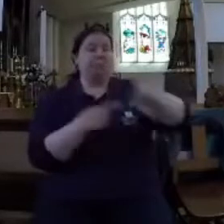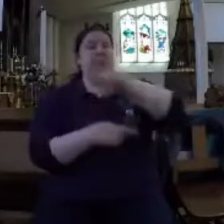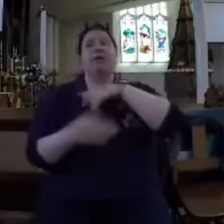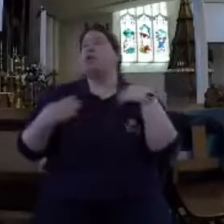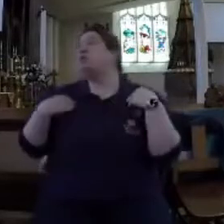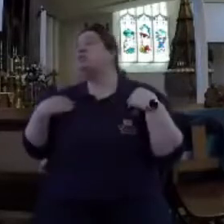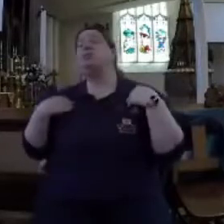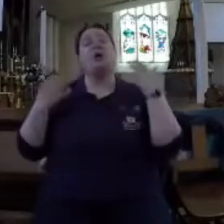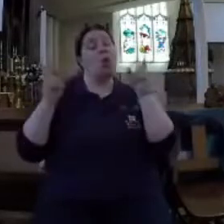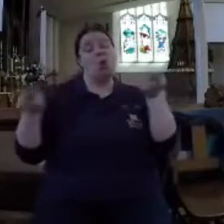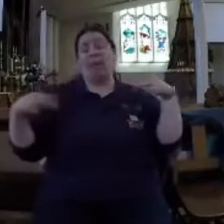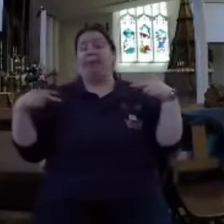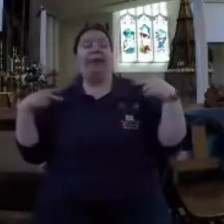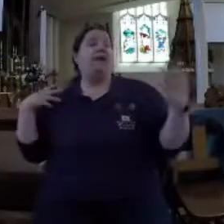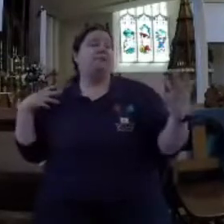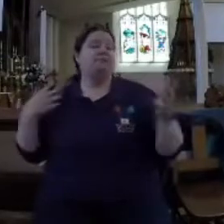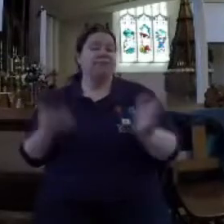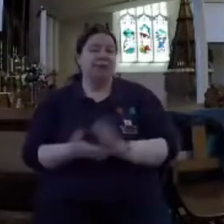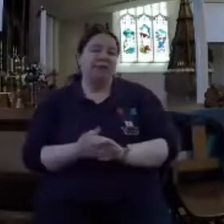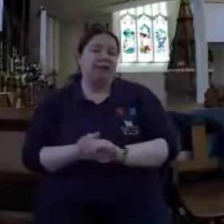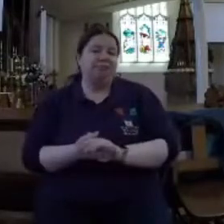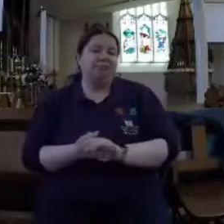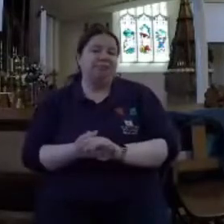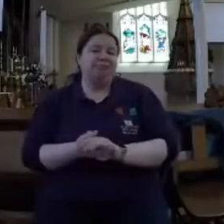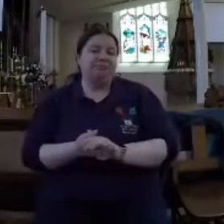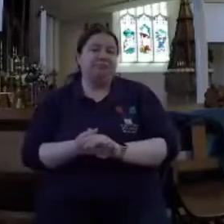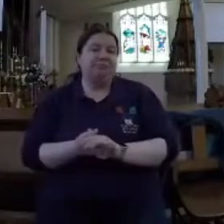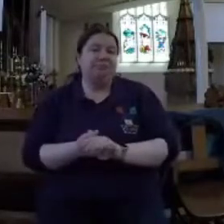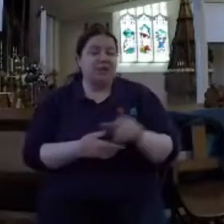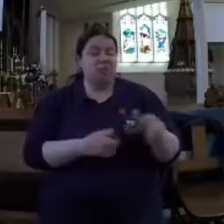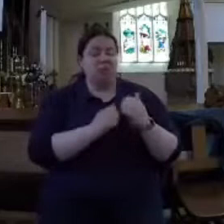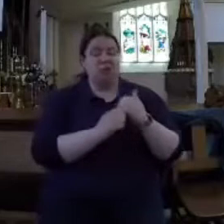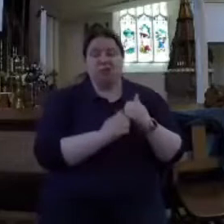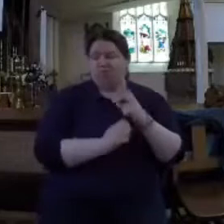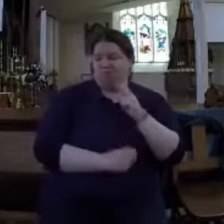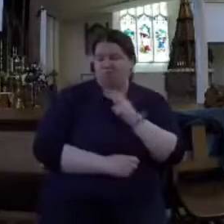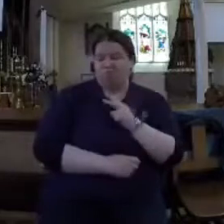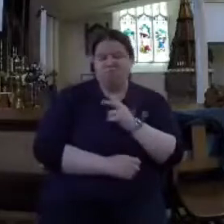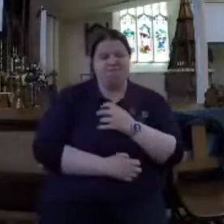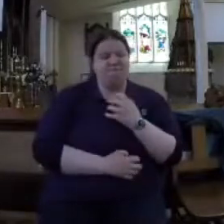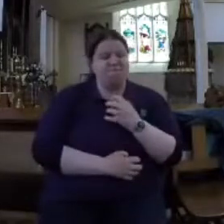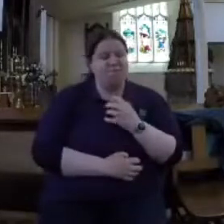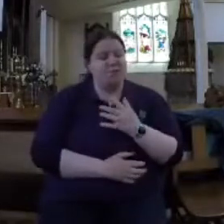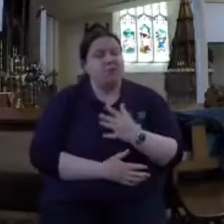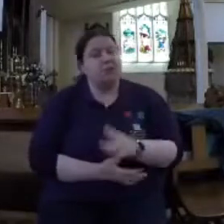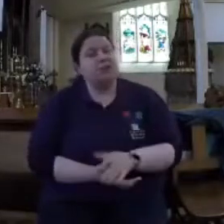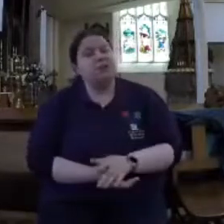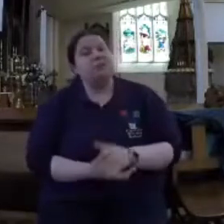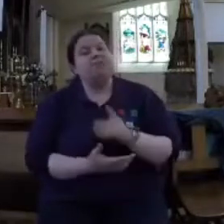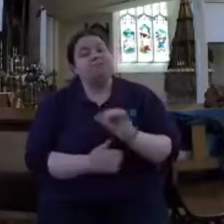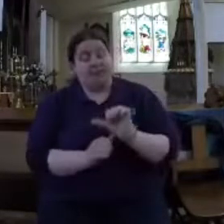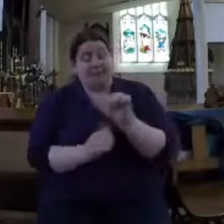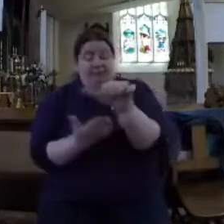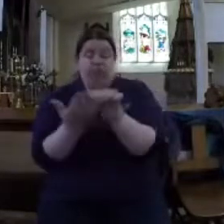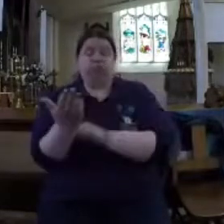I don't know. He really gets on with it, and his brothers hate him for it. Now, the next verse,